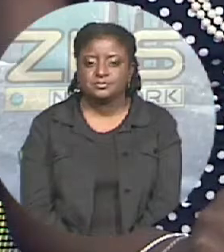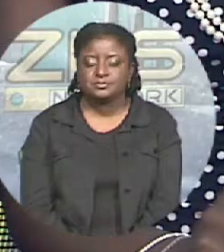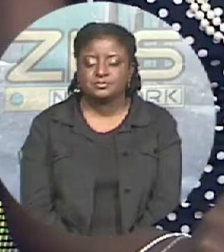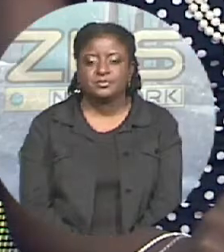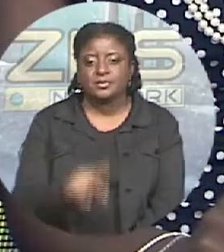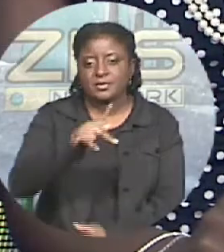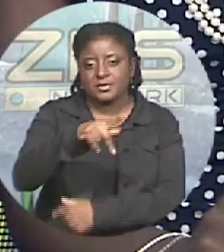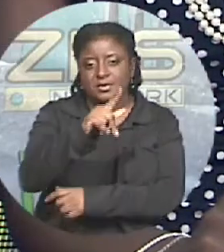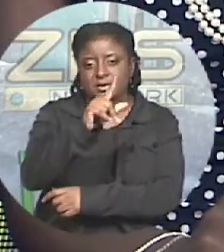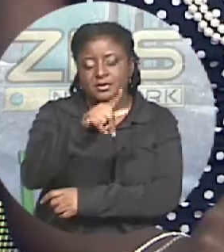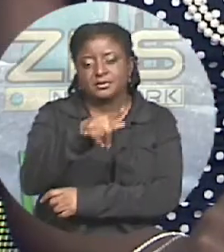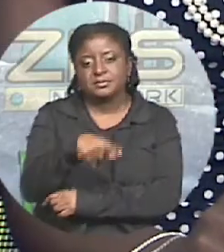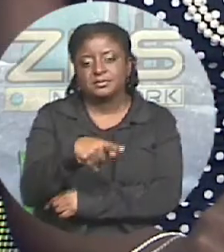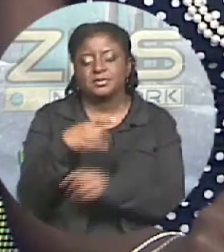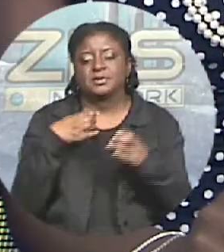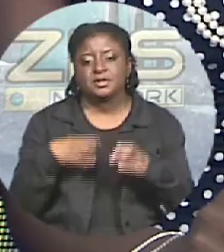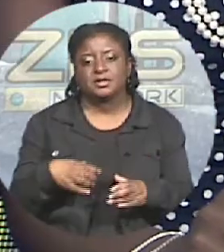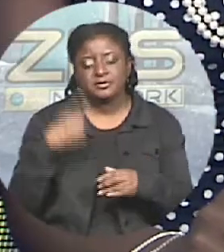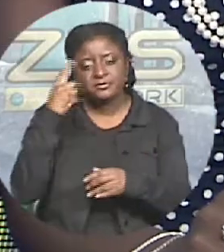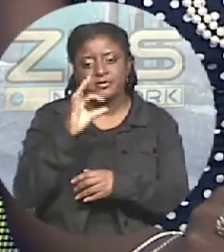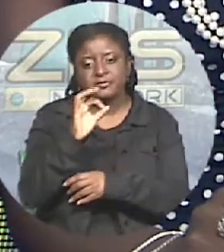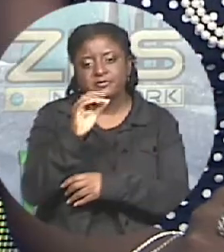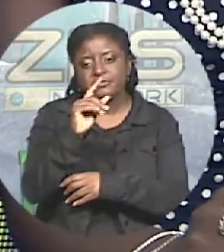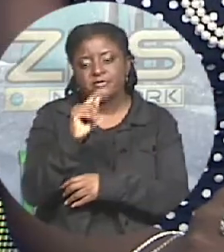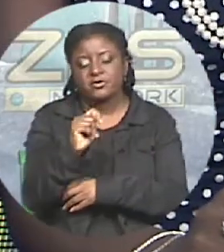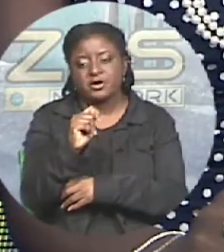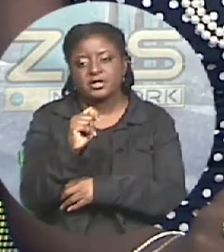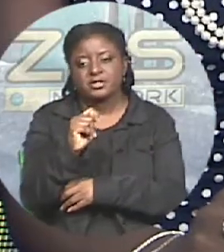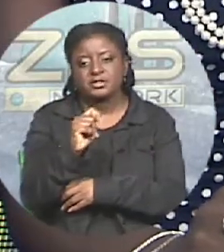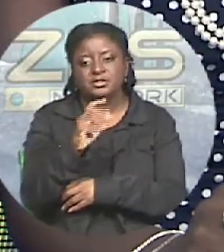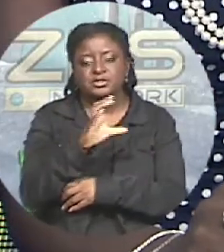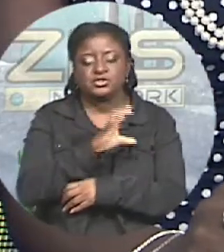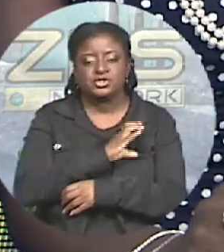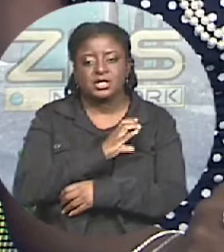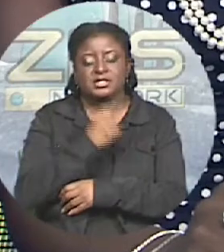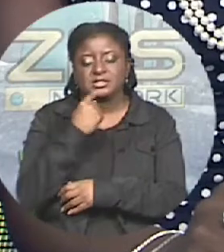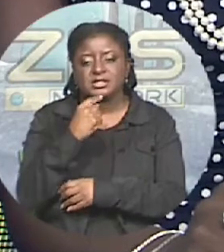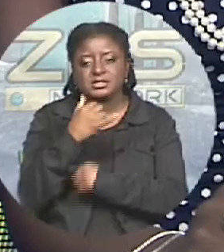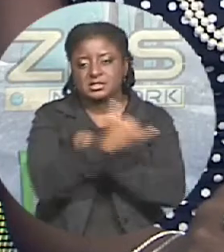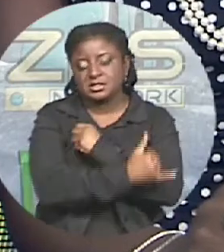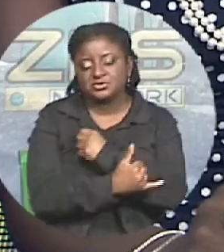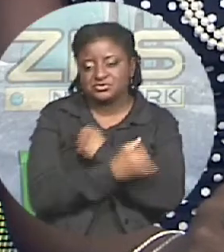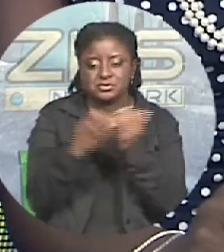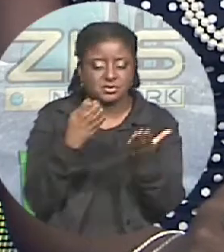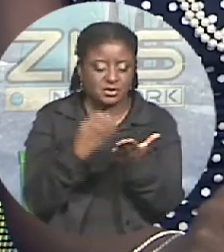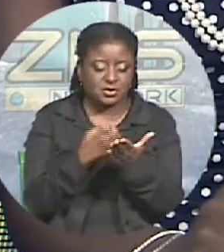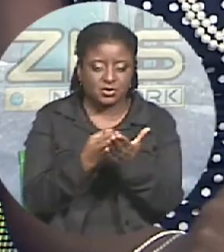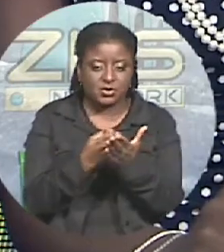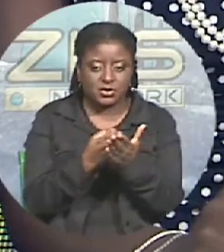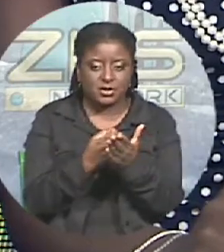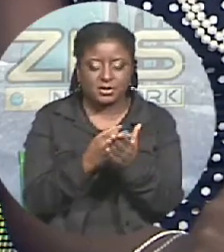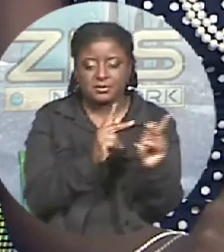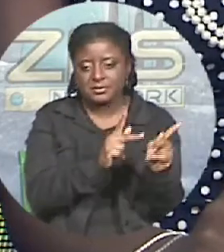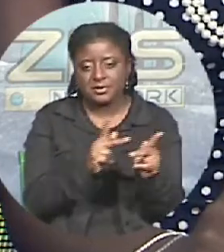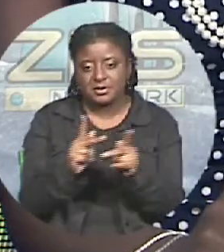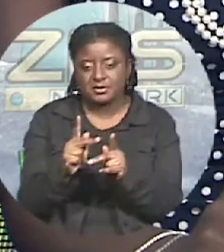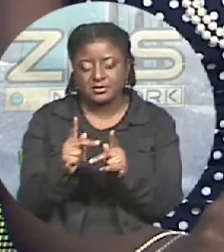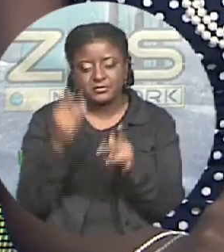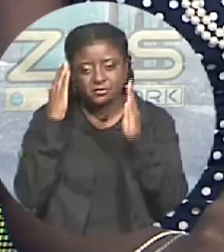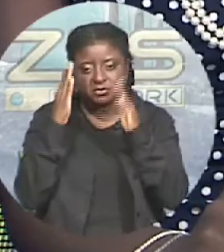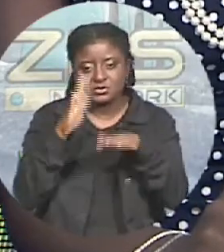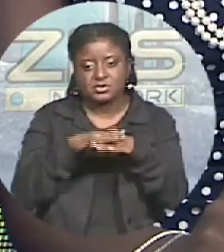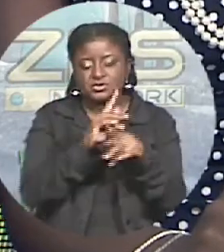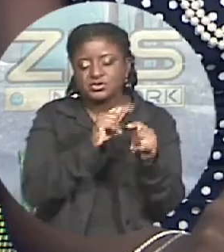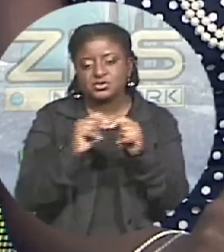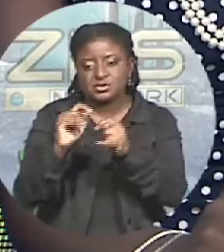Progressive Liberal Party candidate for Fort Charlotte, Alfred Sears, says the country's economic model that focuses on tourism and financial services has reached